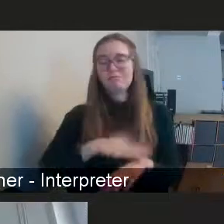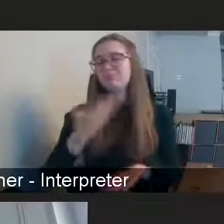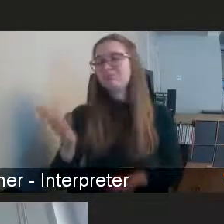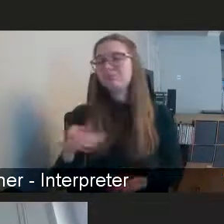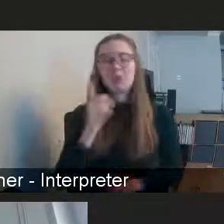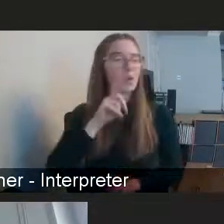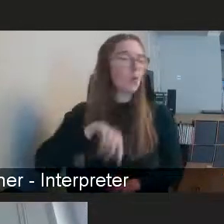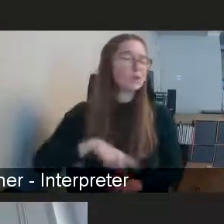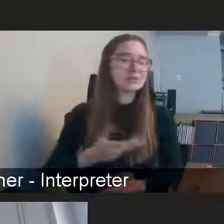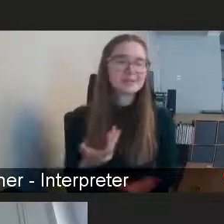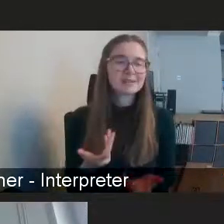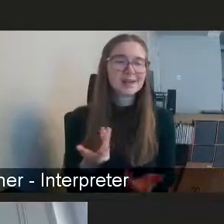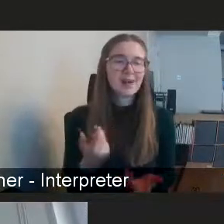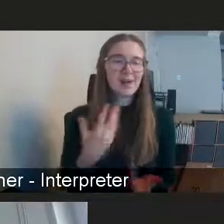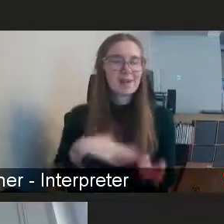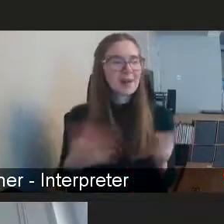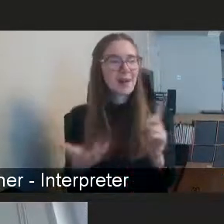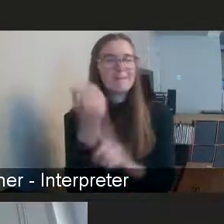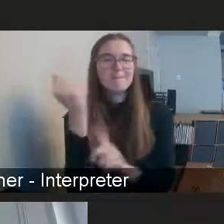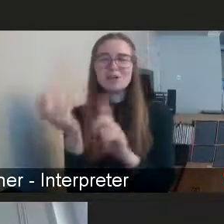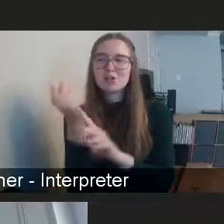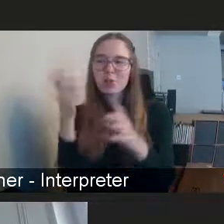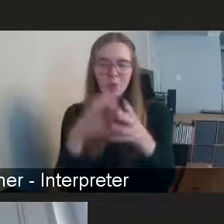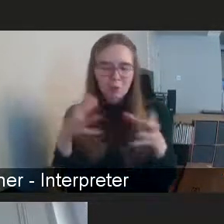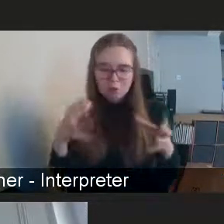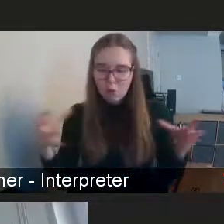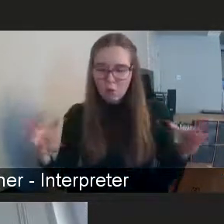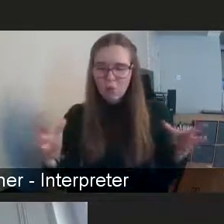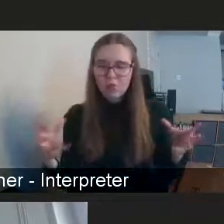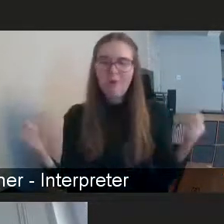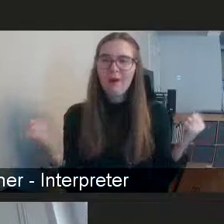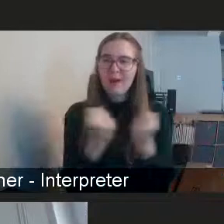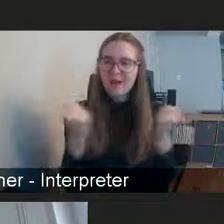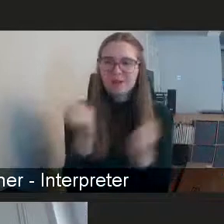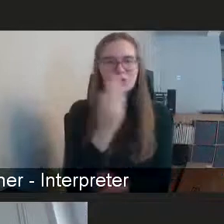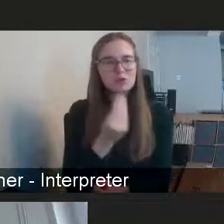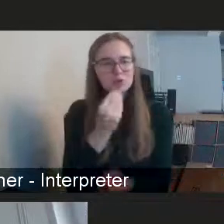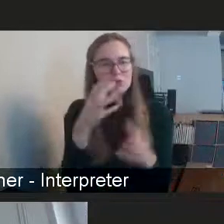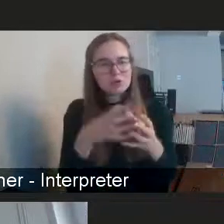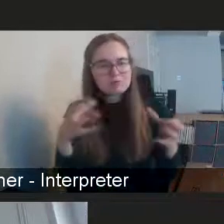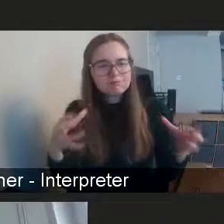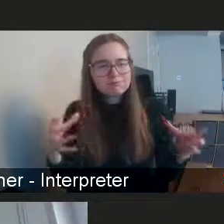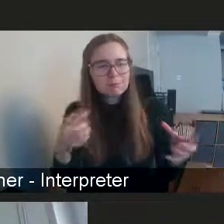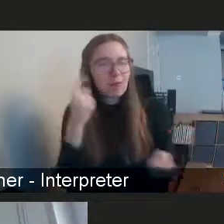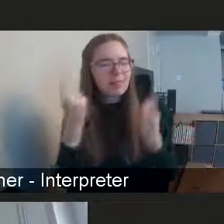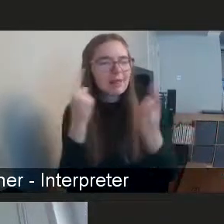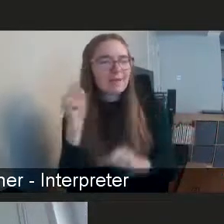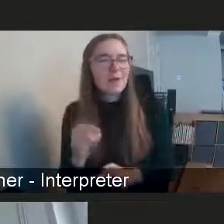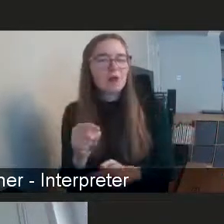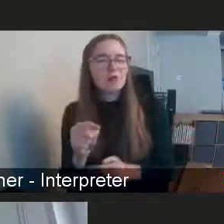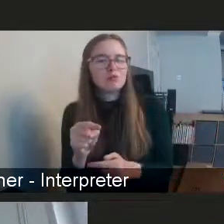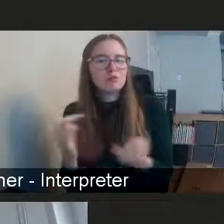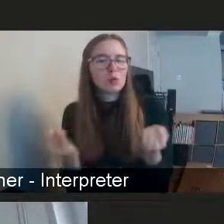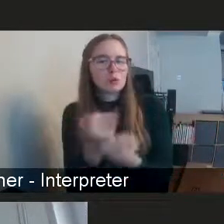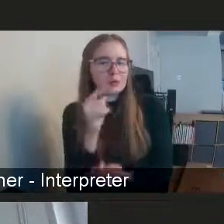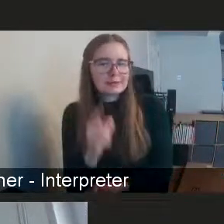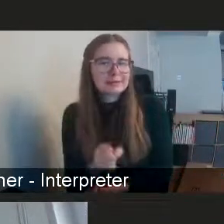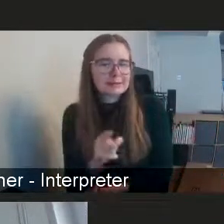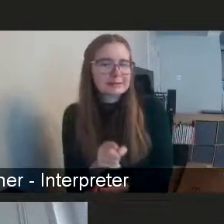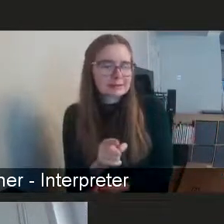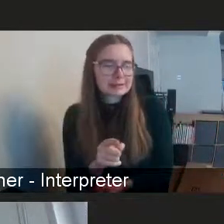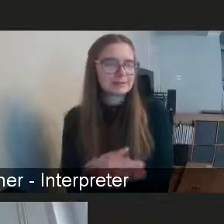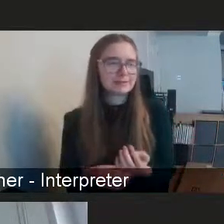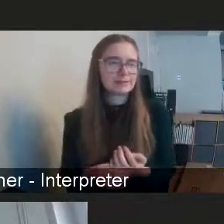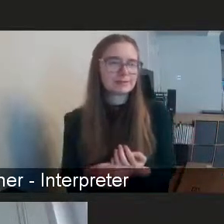we became ambitious with our growth, with our energy usage, with our consumption. And if we become, I mean, taking